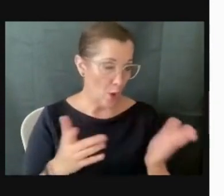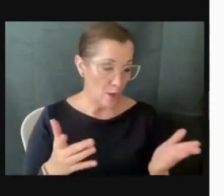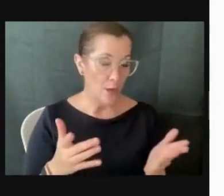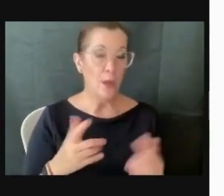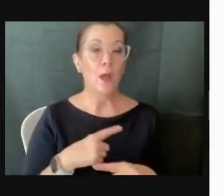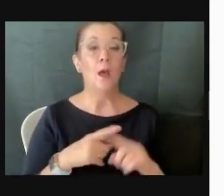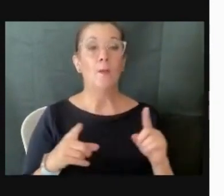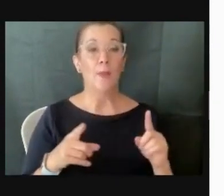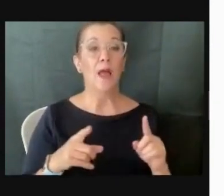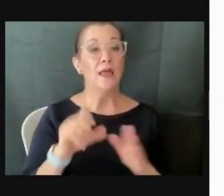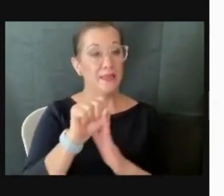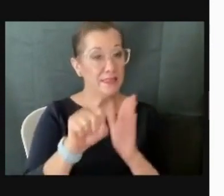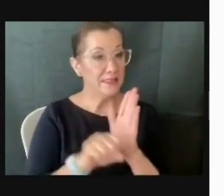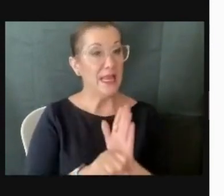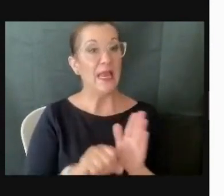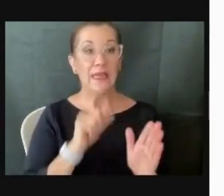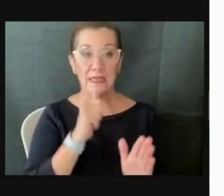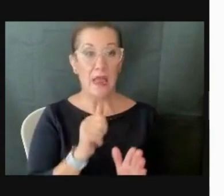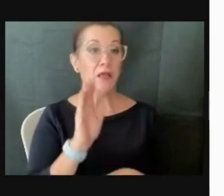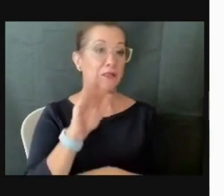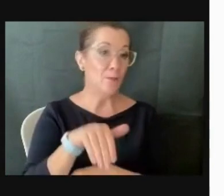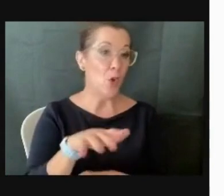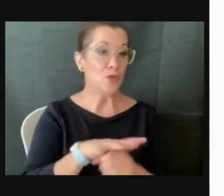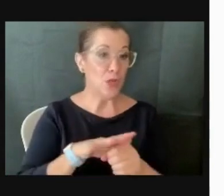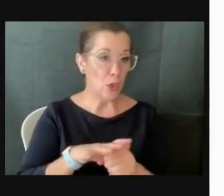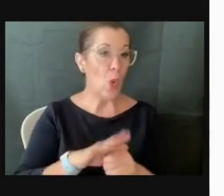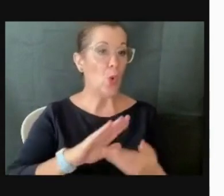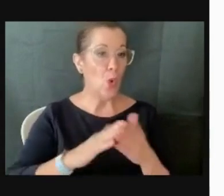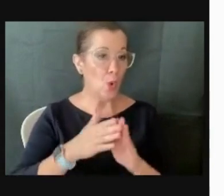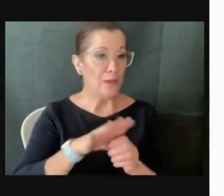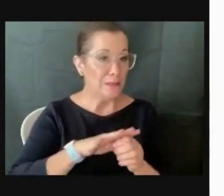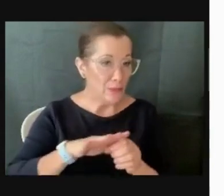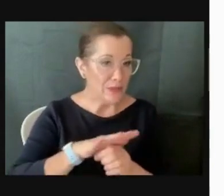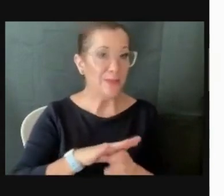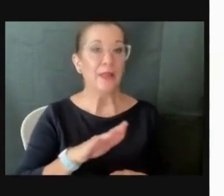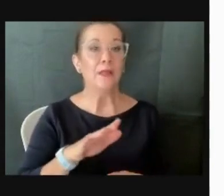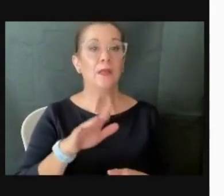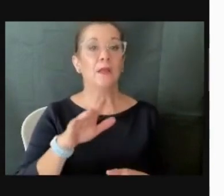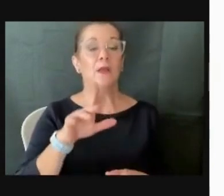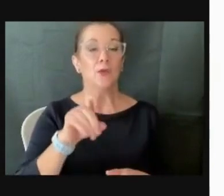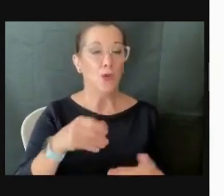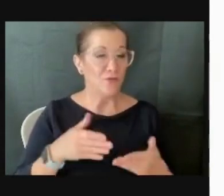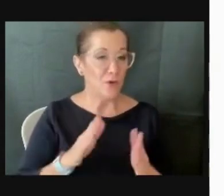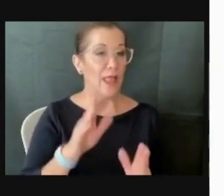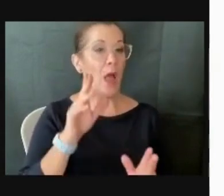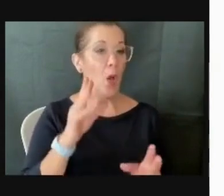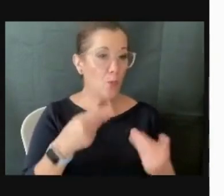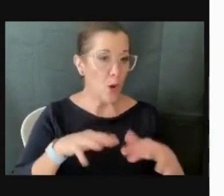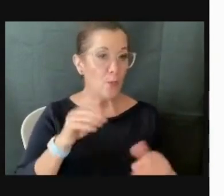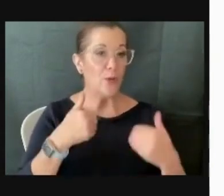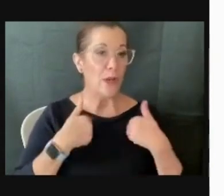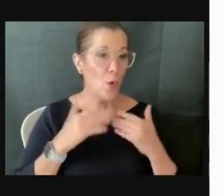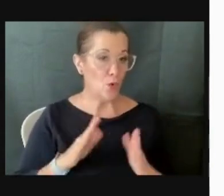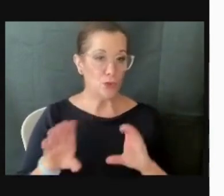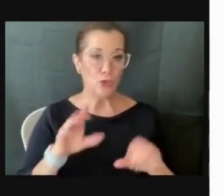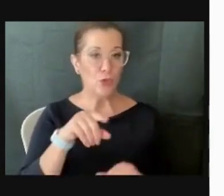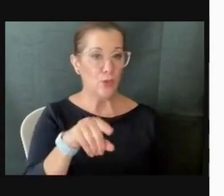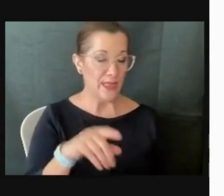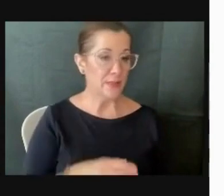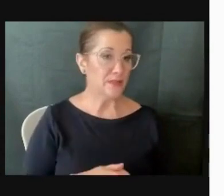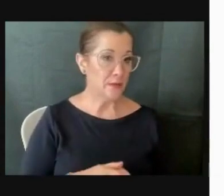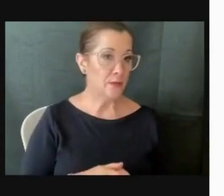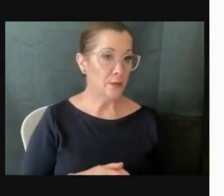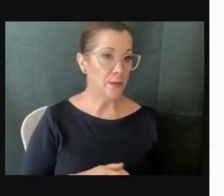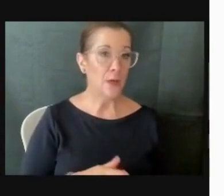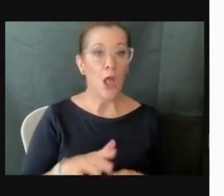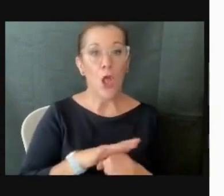that the state does impose on local municipalities that say you have to allow property owners to do this. So